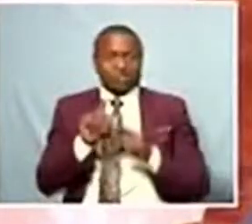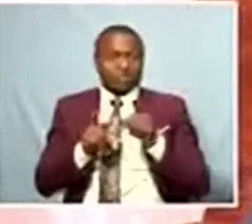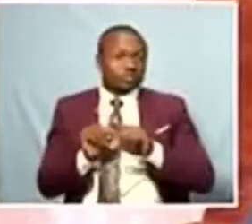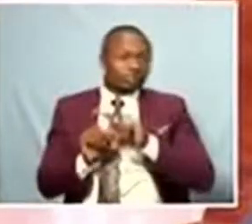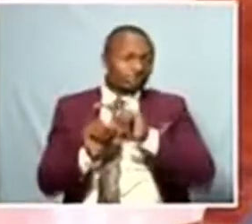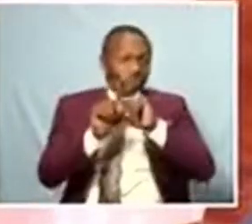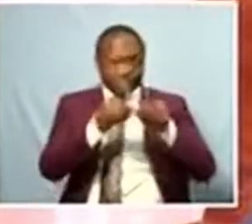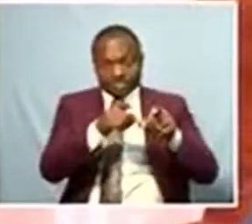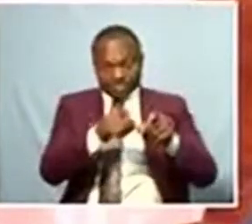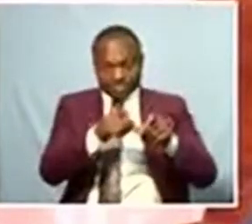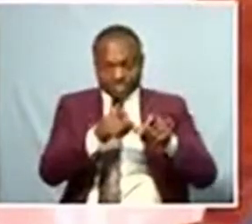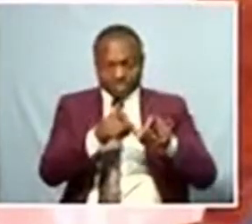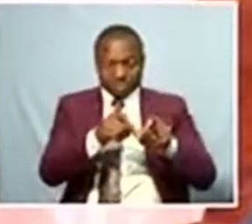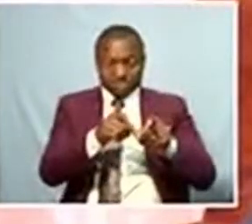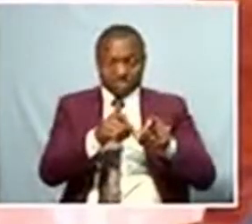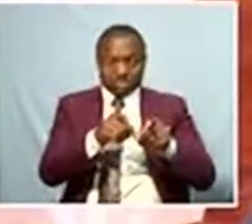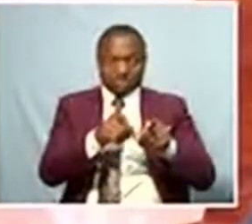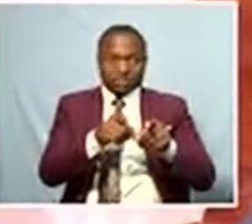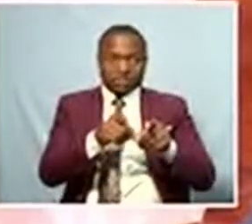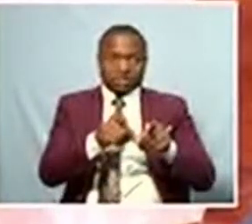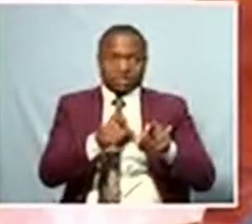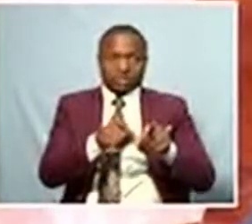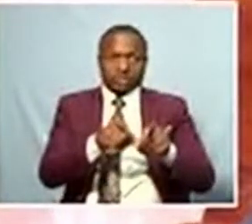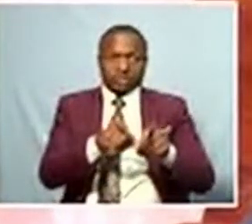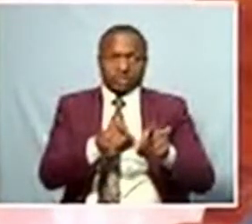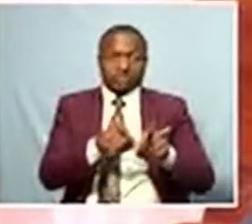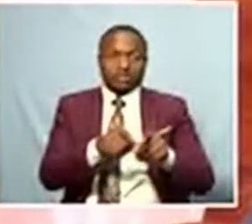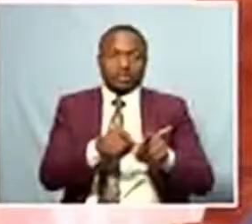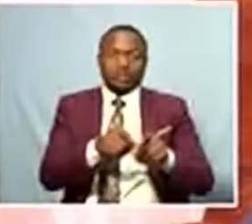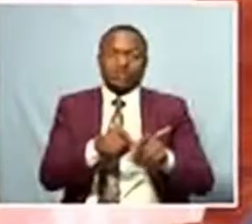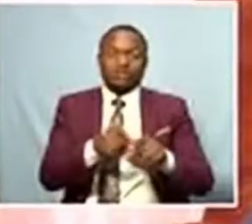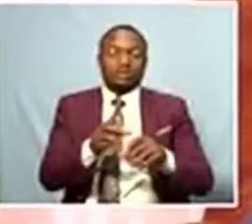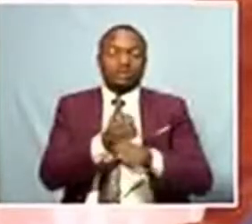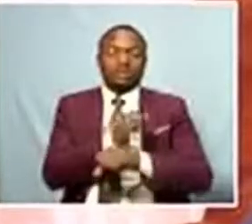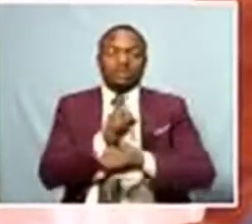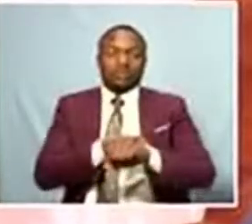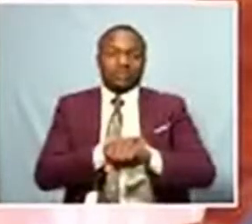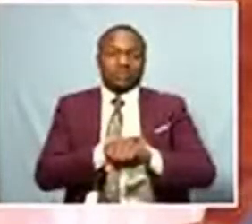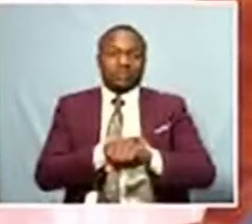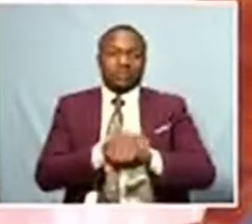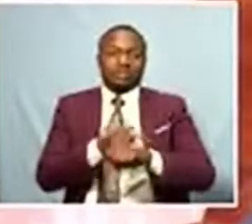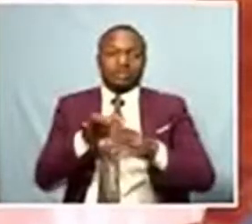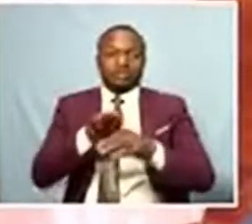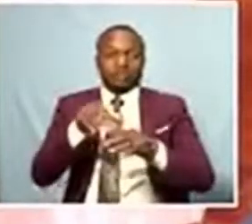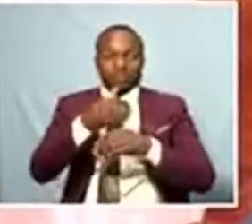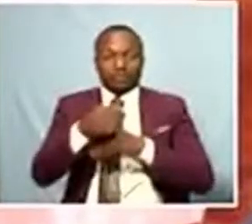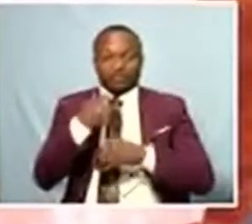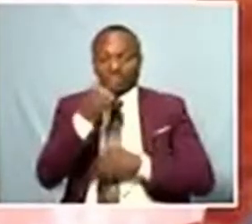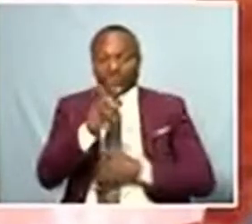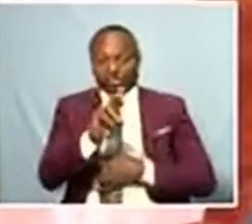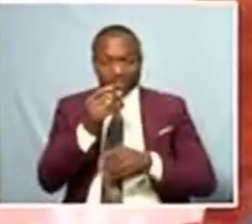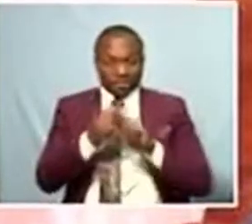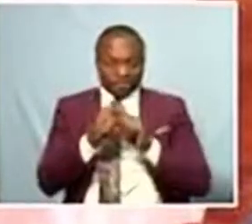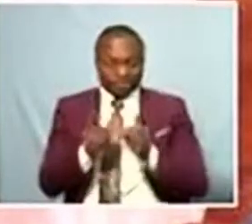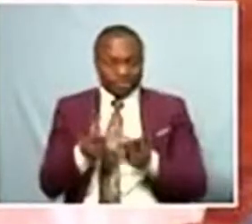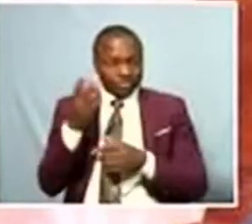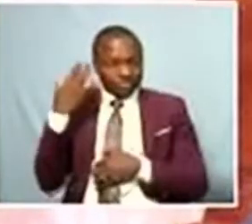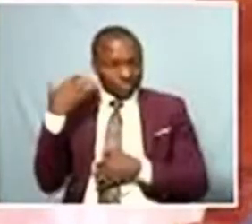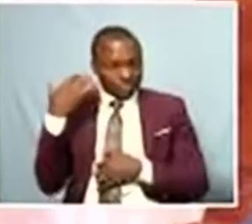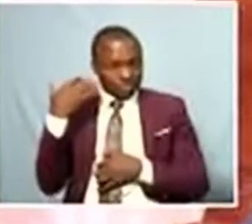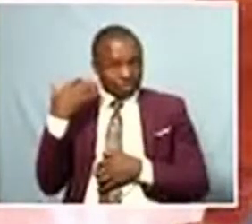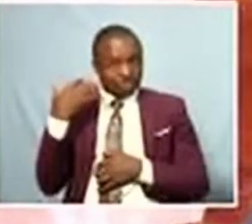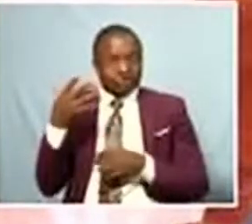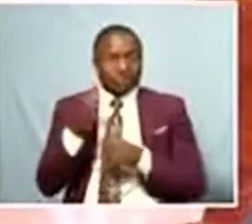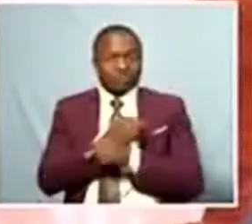in, it takes time for them to find out who has returned and who has not. But recently we got a list of names